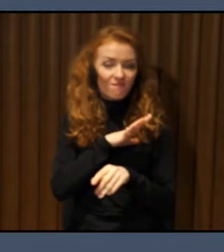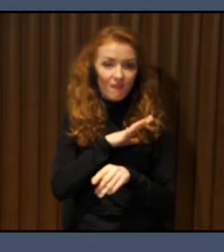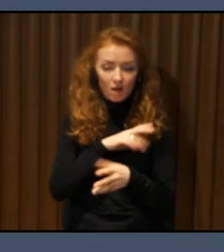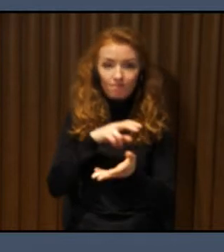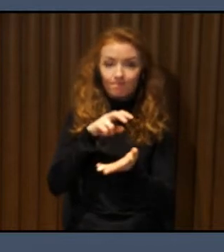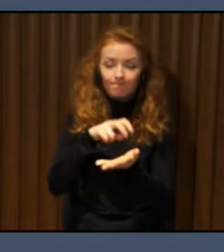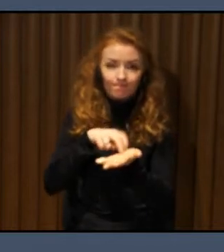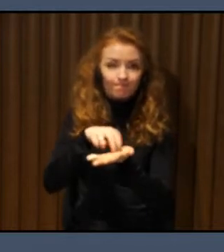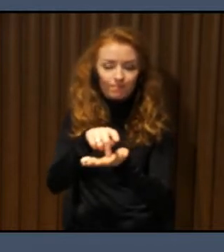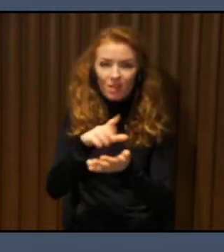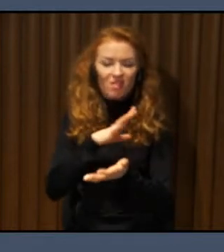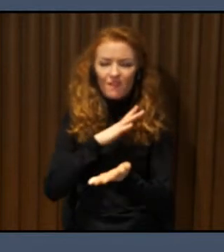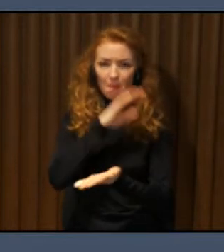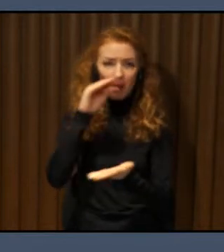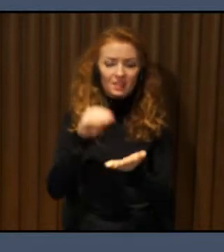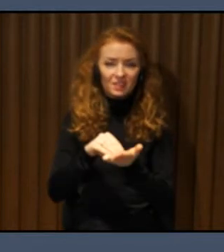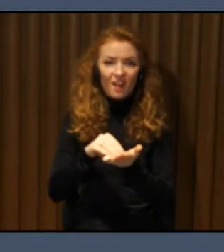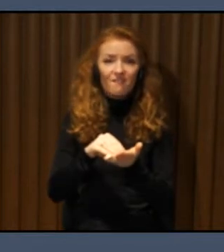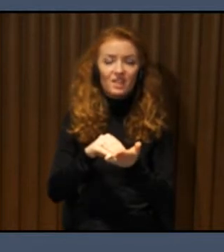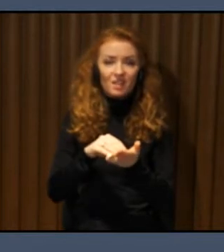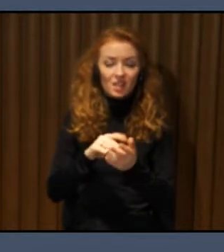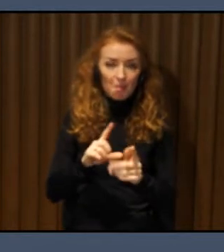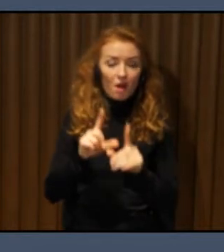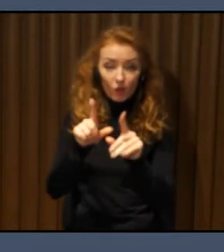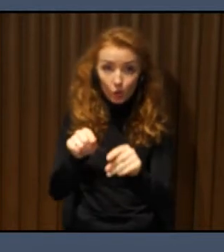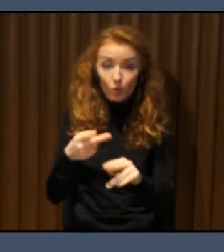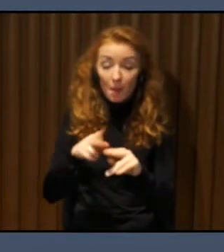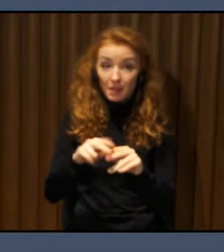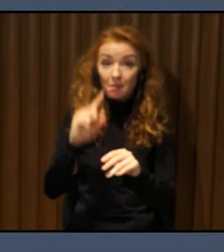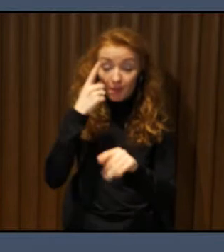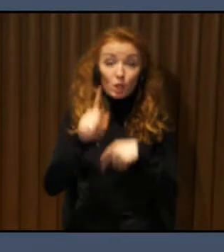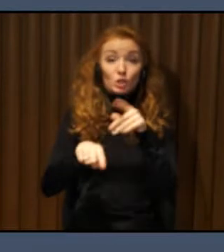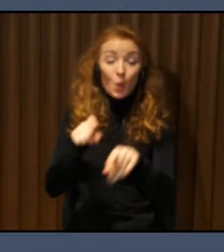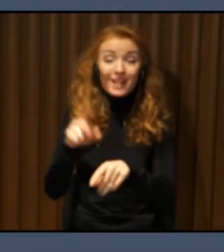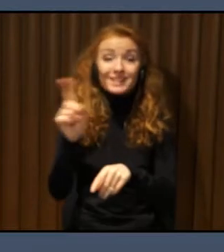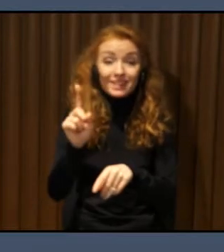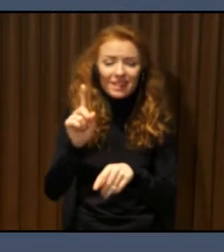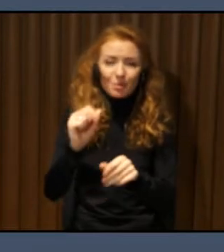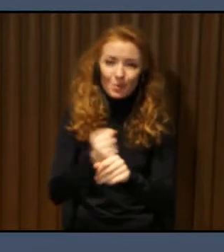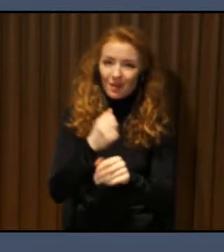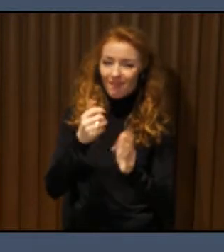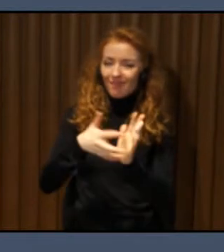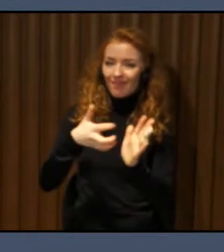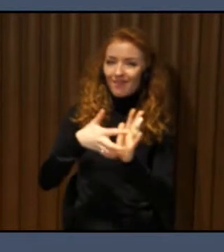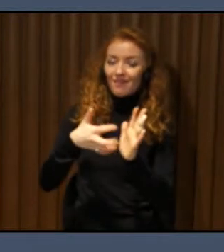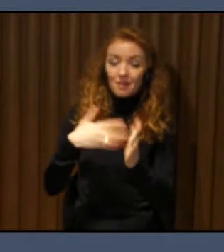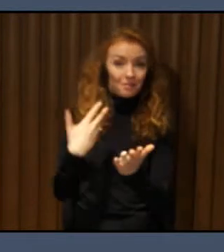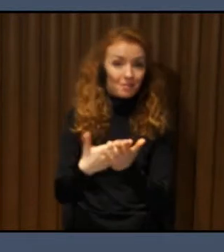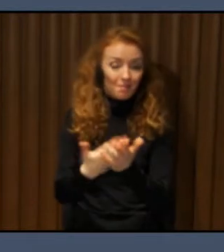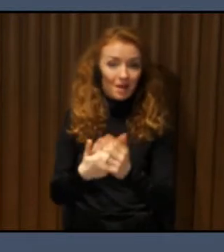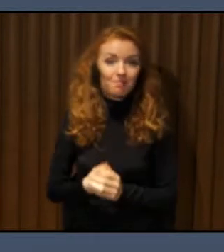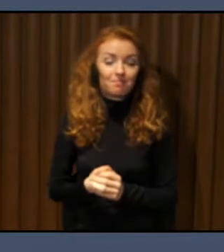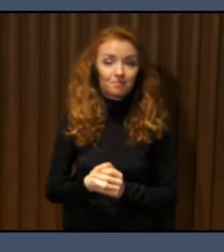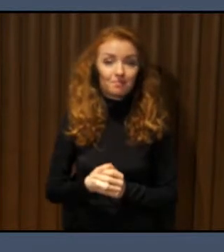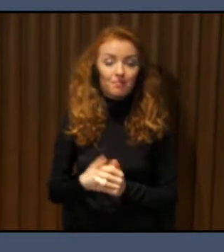it's a first step, but it's not enough. Let me give you, let's say, a metaphor about